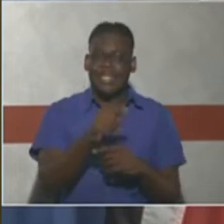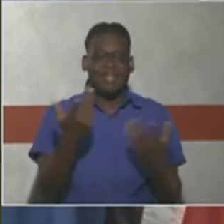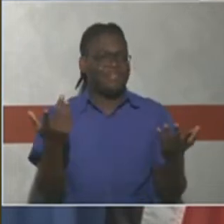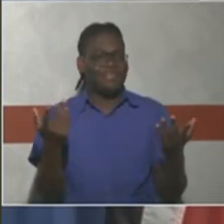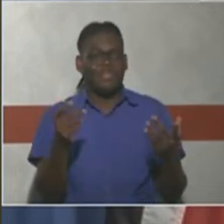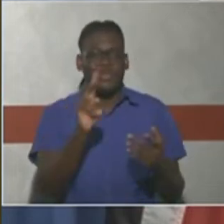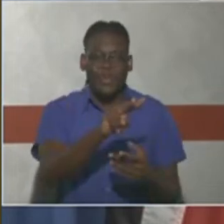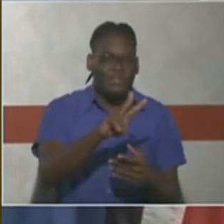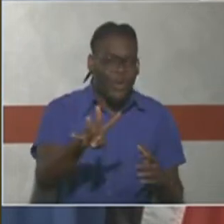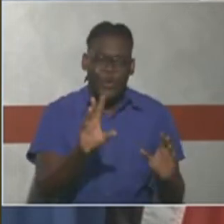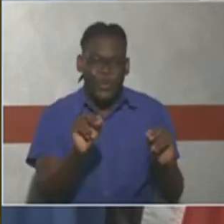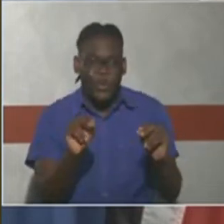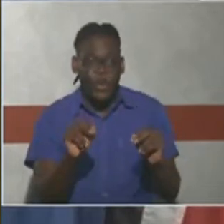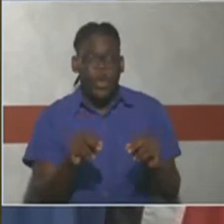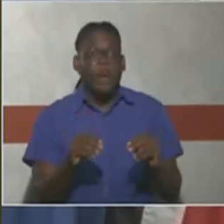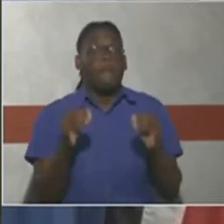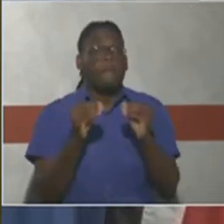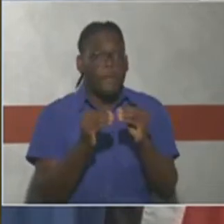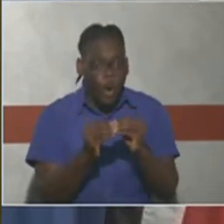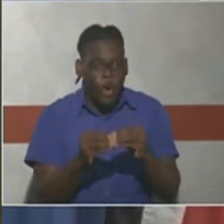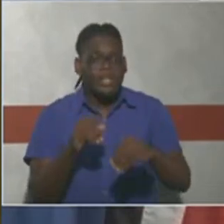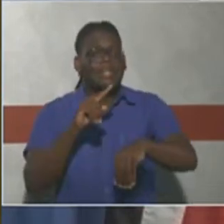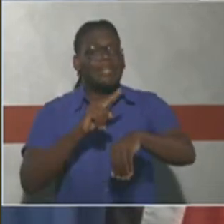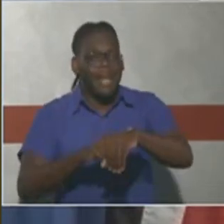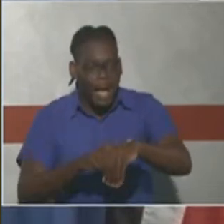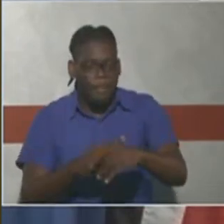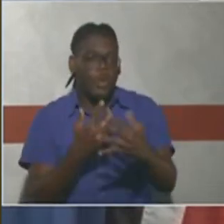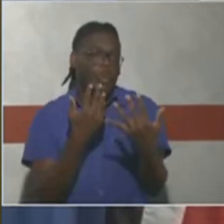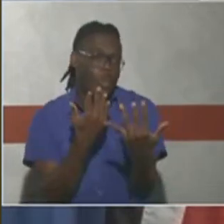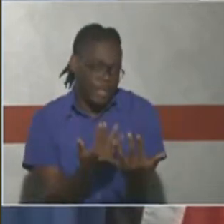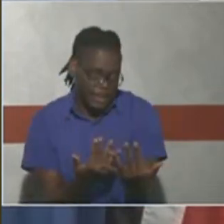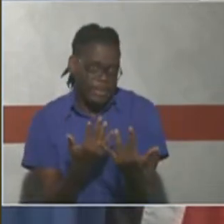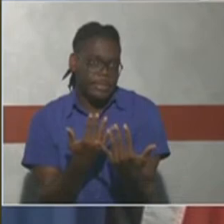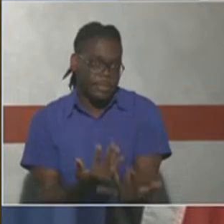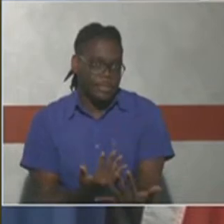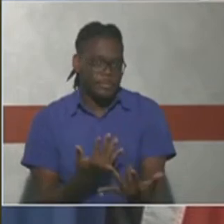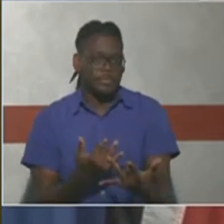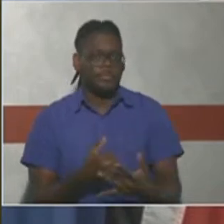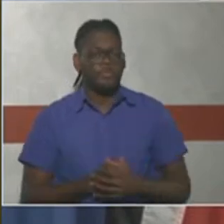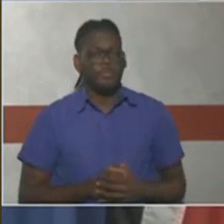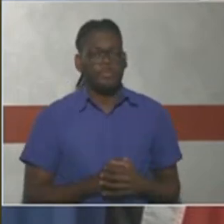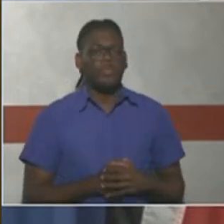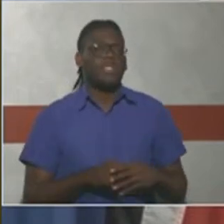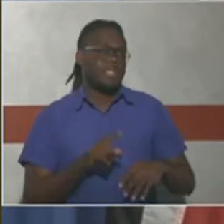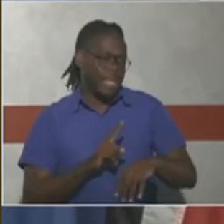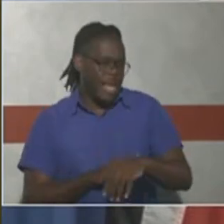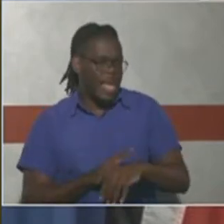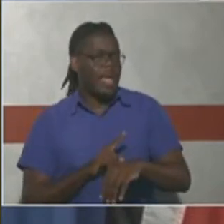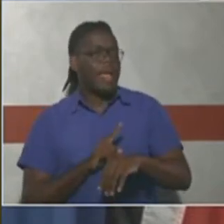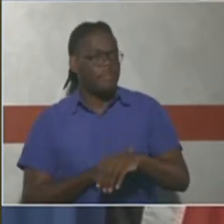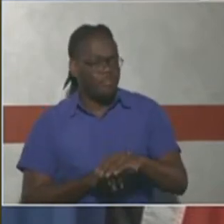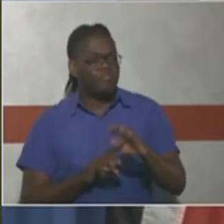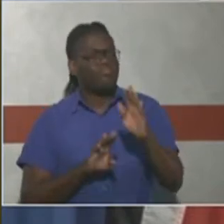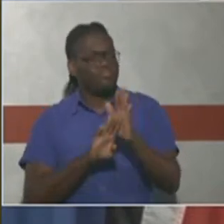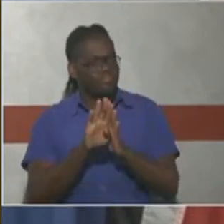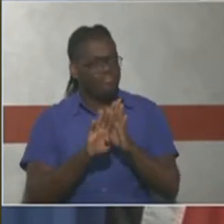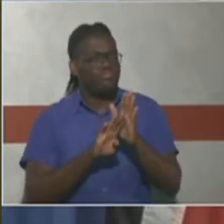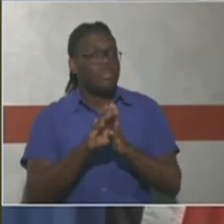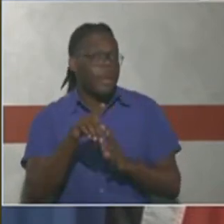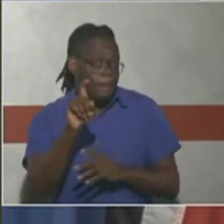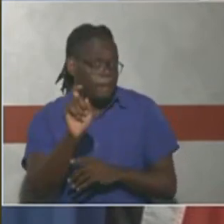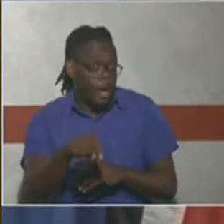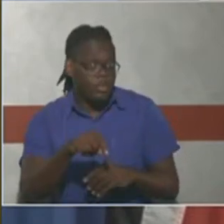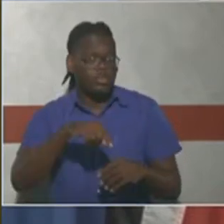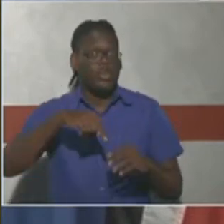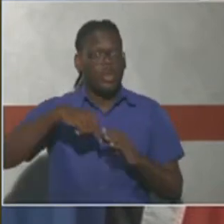time, engineering work to be done. While the field is a proven field, there'll be some wells to be drilled and so on. So all of that will come into